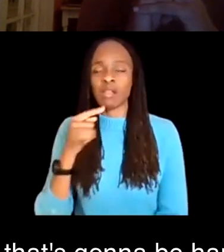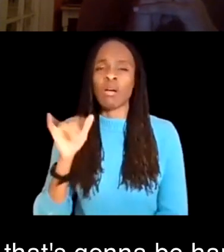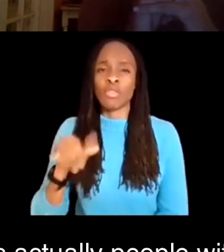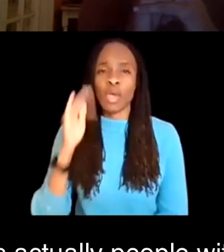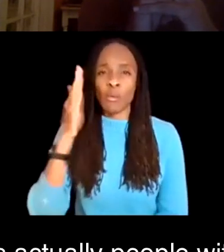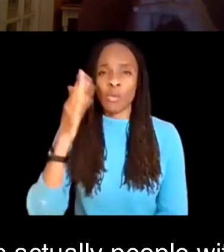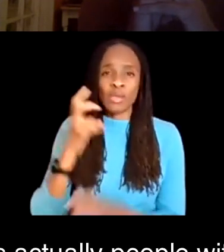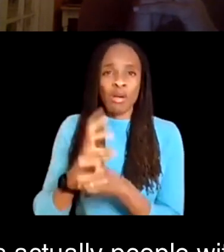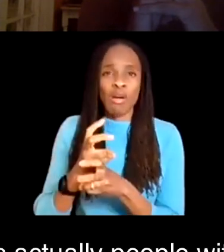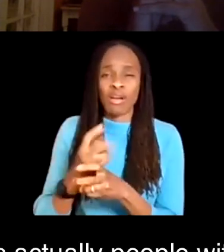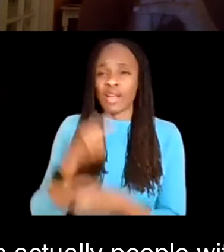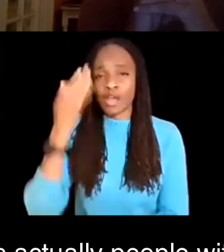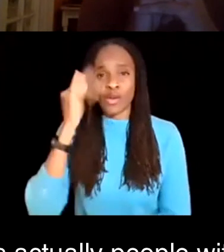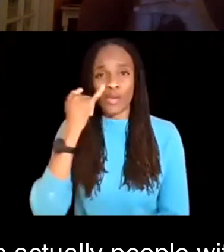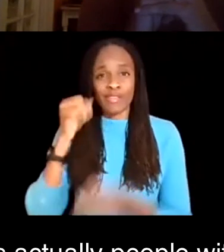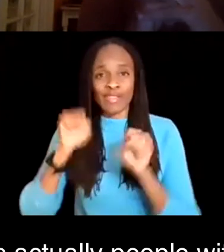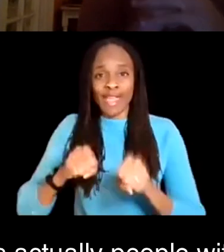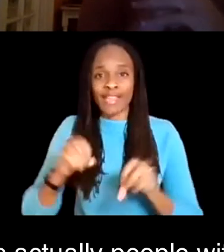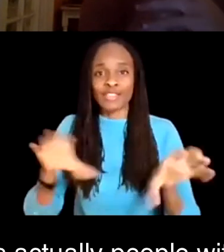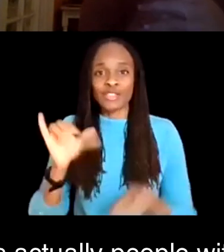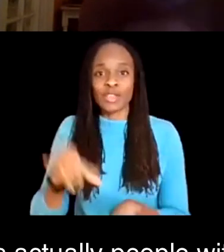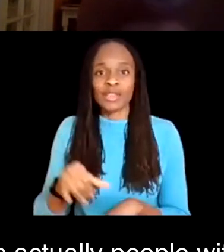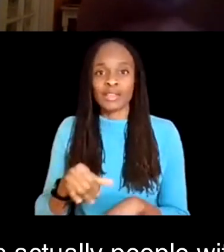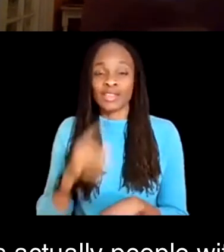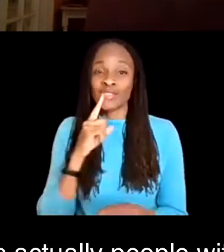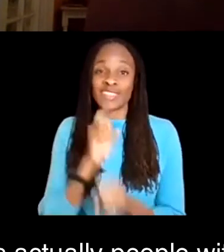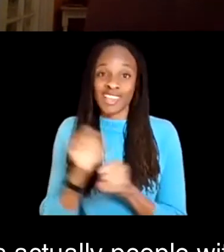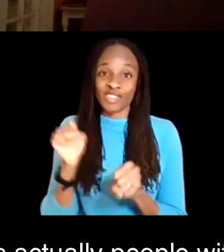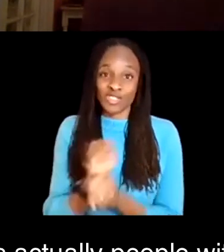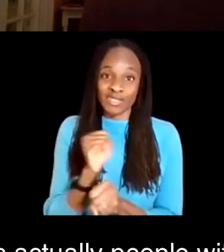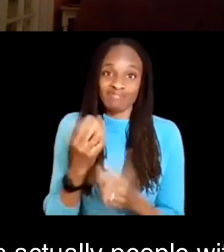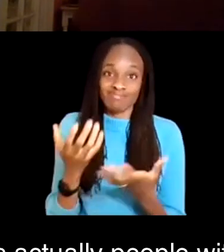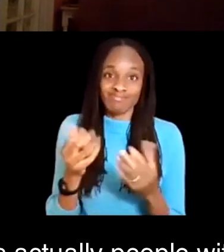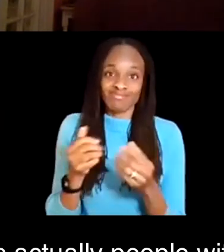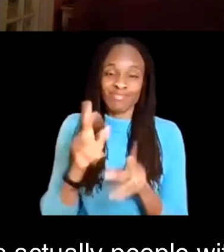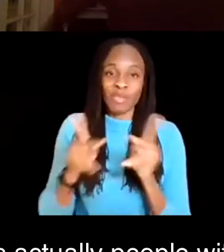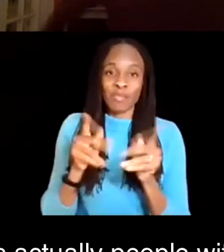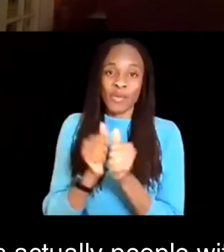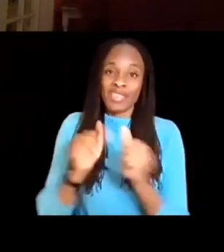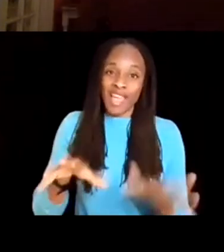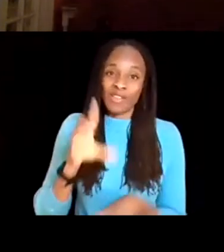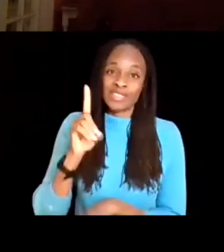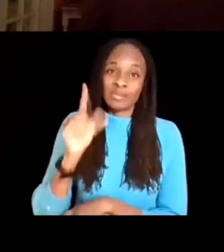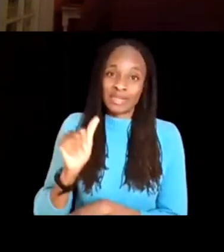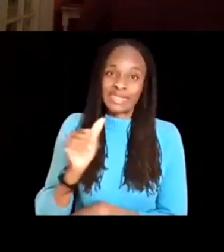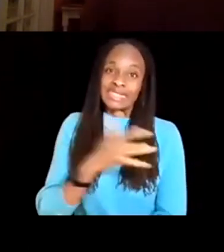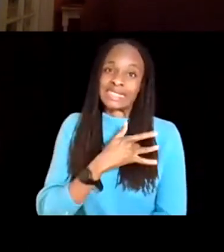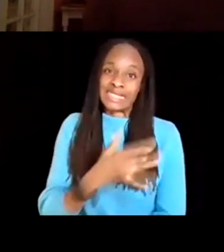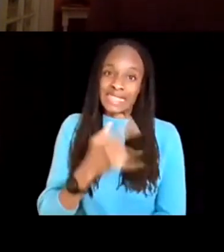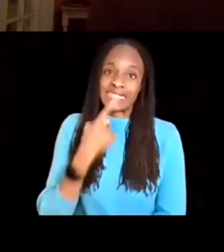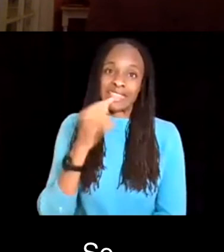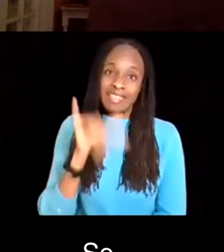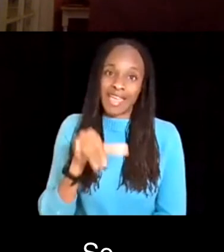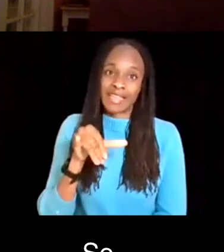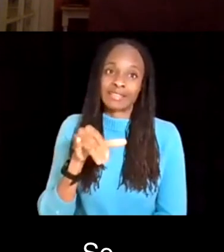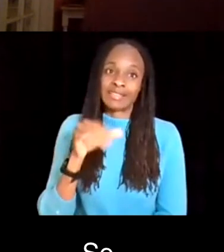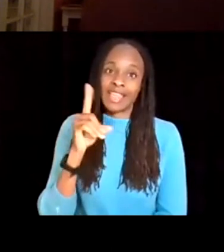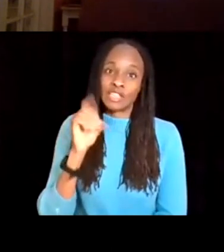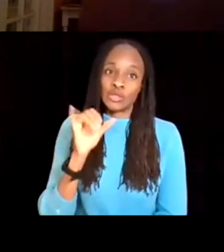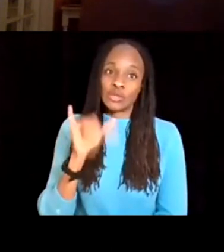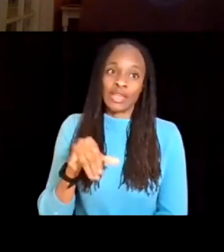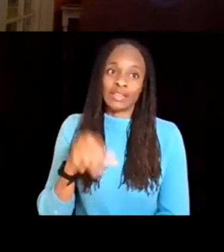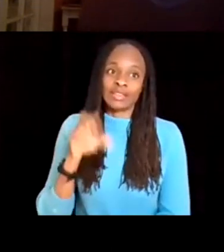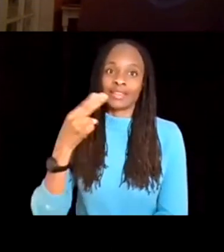can do it. It was actually, you know, people without disabilities who tended to say that or do that. So. Right.